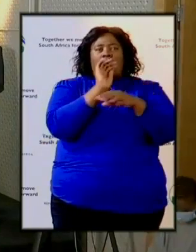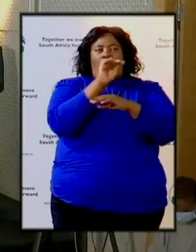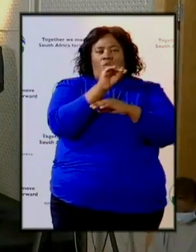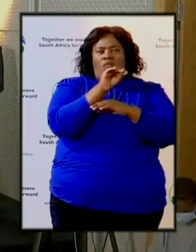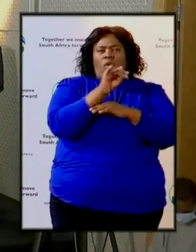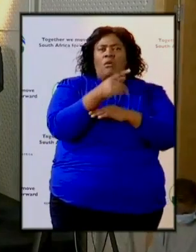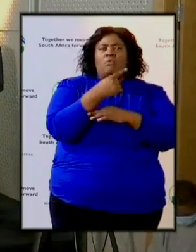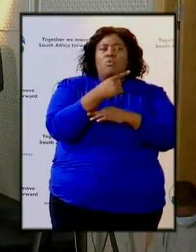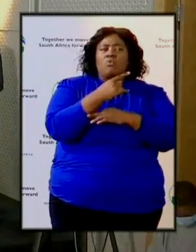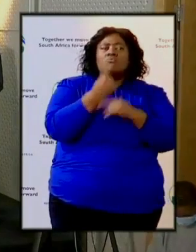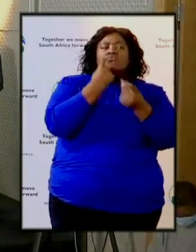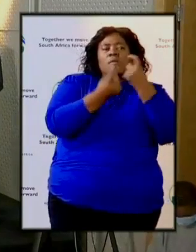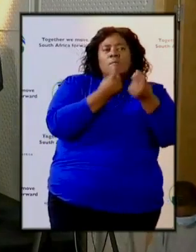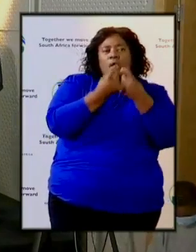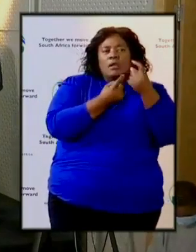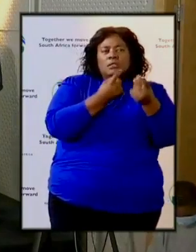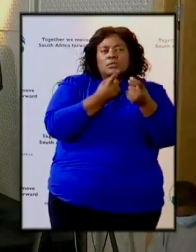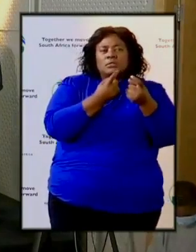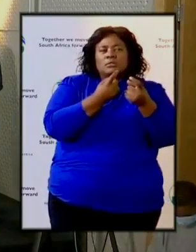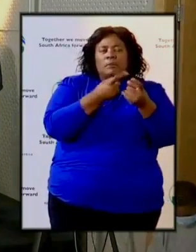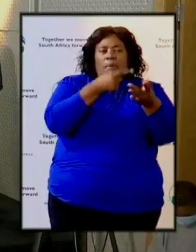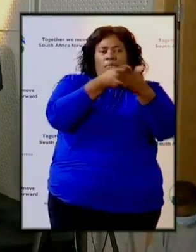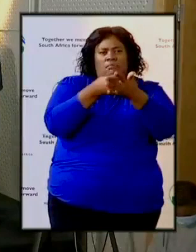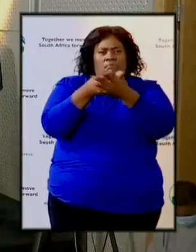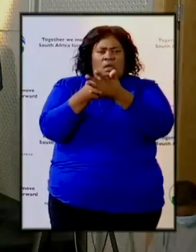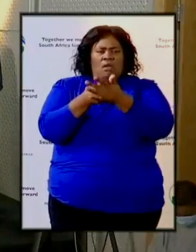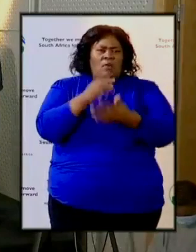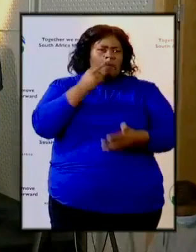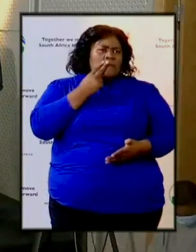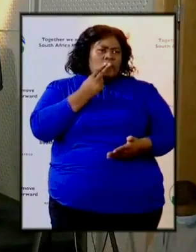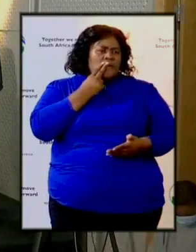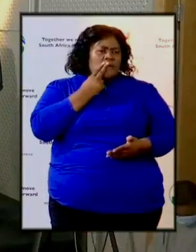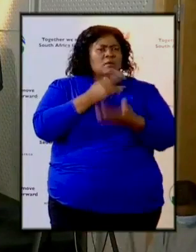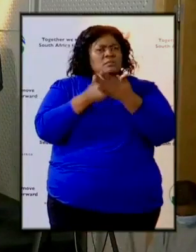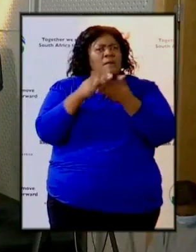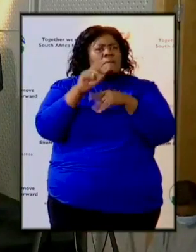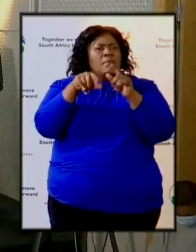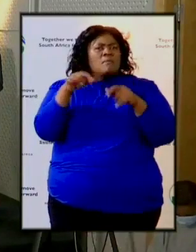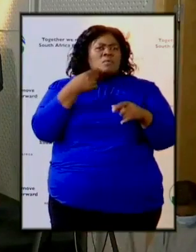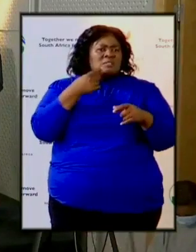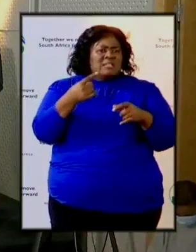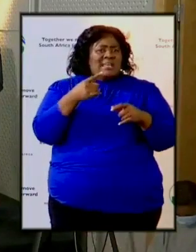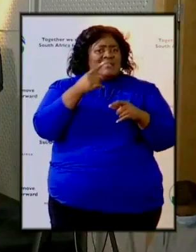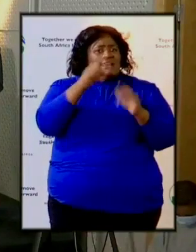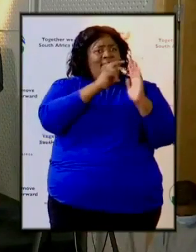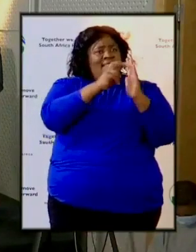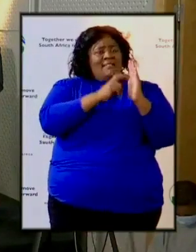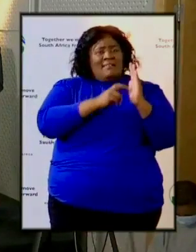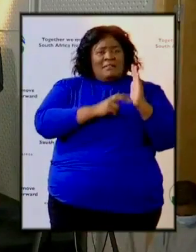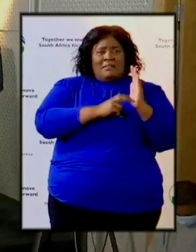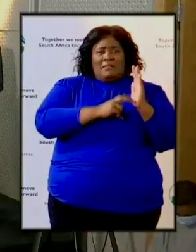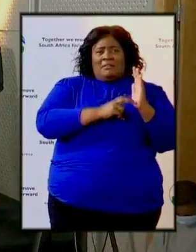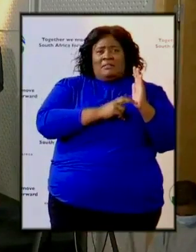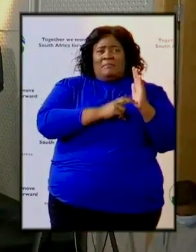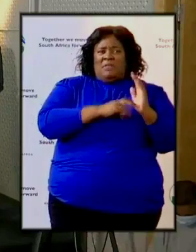registered their complaints about the relaxing of cigarettes? I mean, some people have said that these regulations are draconian, these